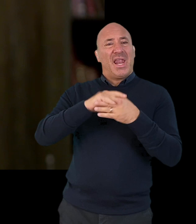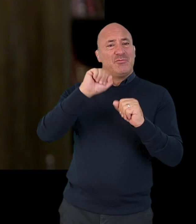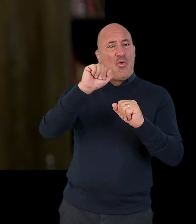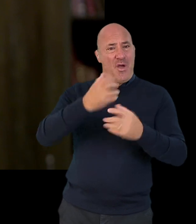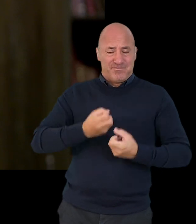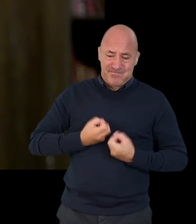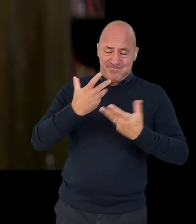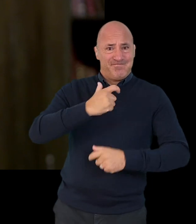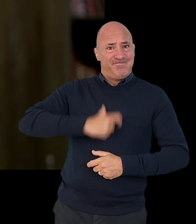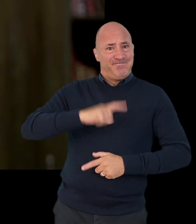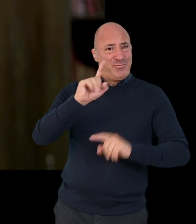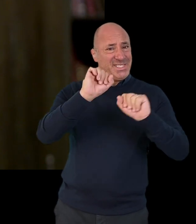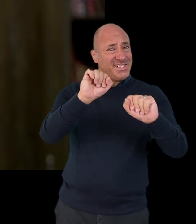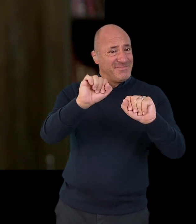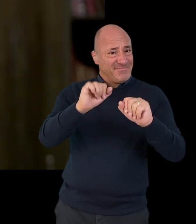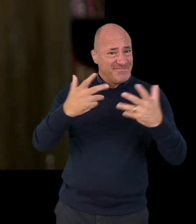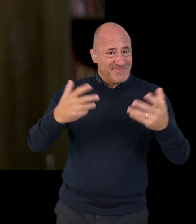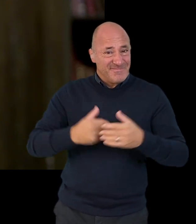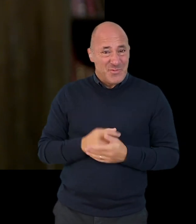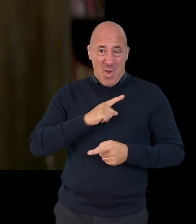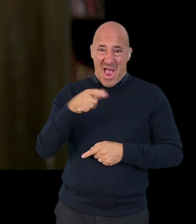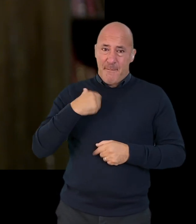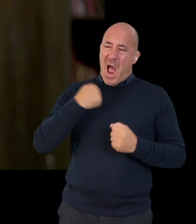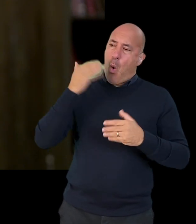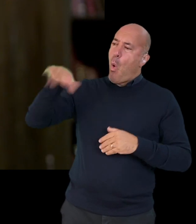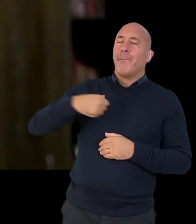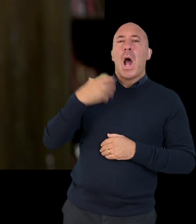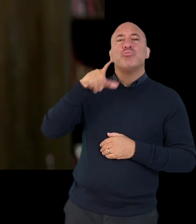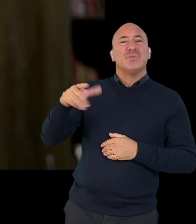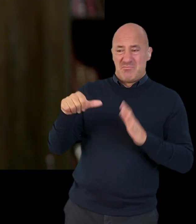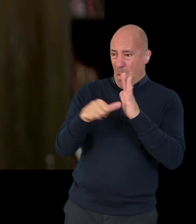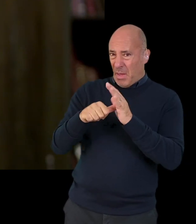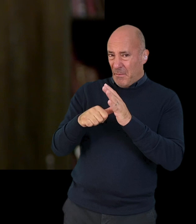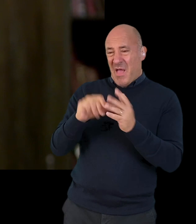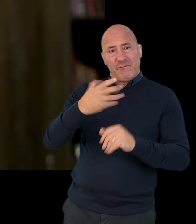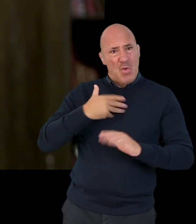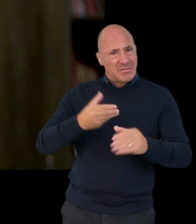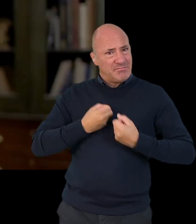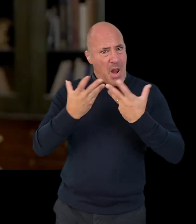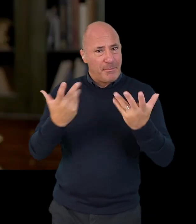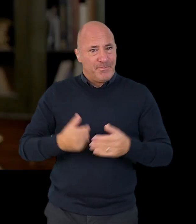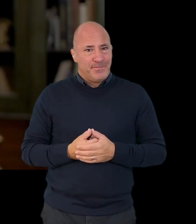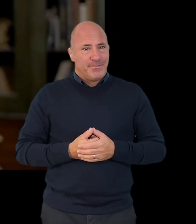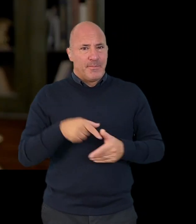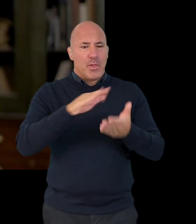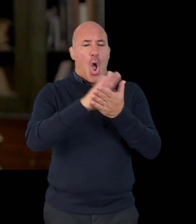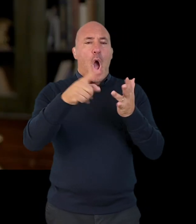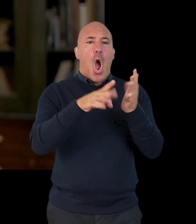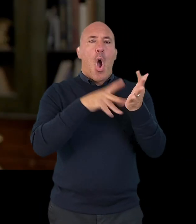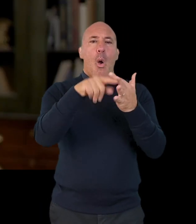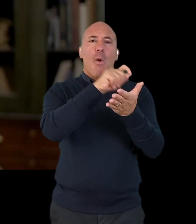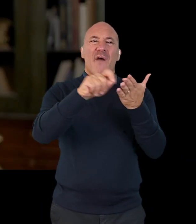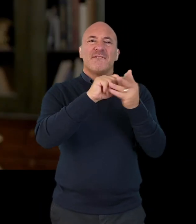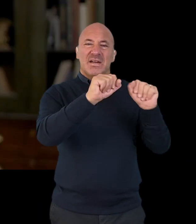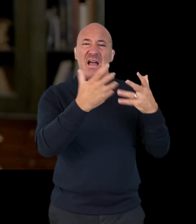claim asylum on the basis of your sexual orientation or gender identity, if that's a problem for you in your own country. The Home Office have